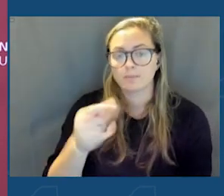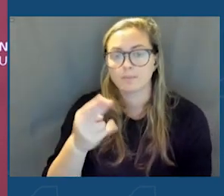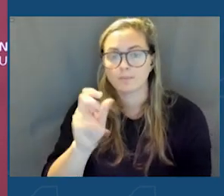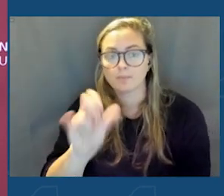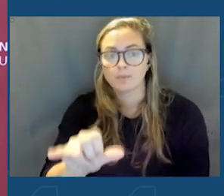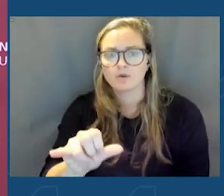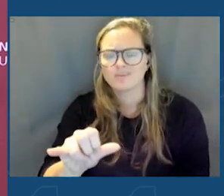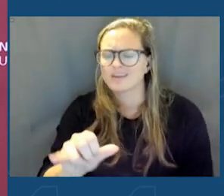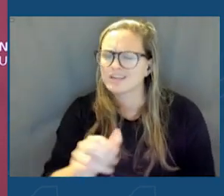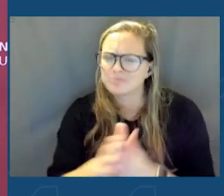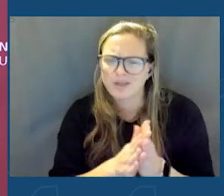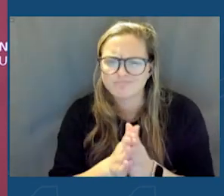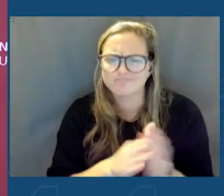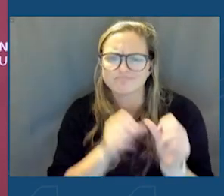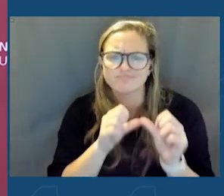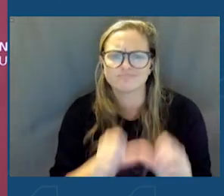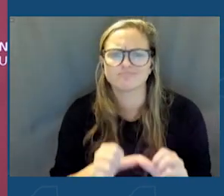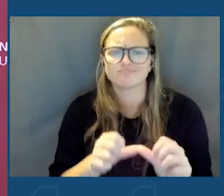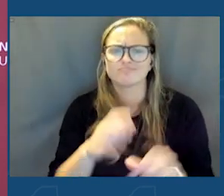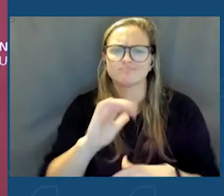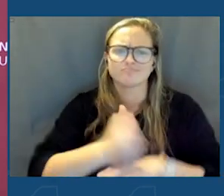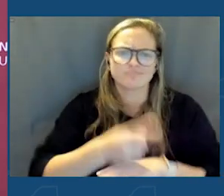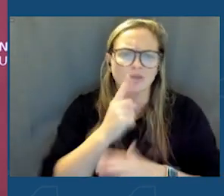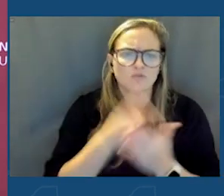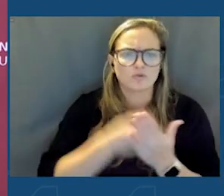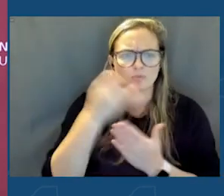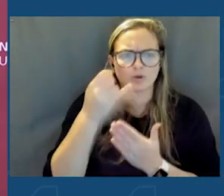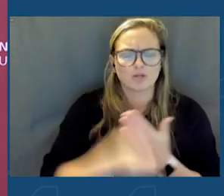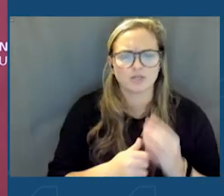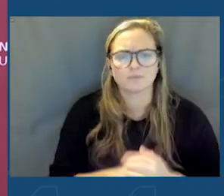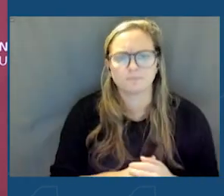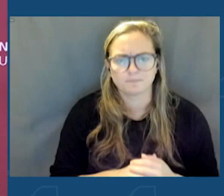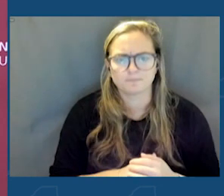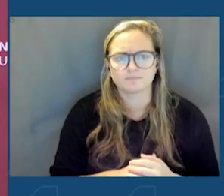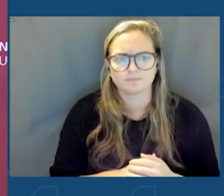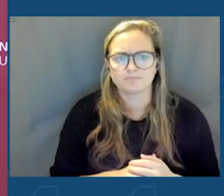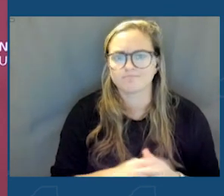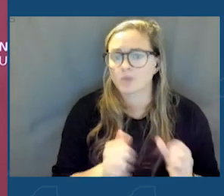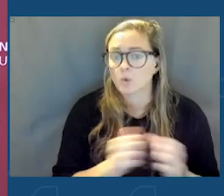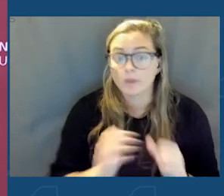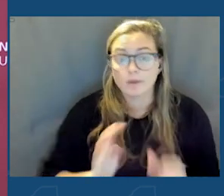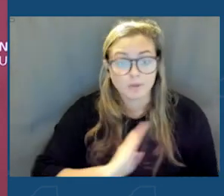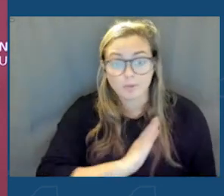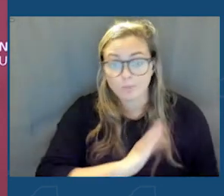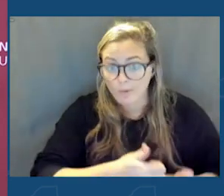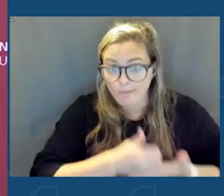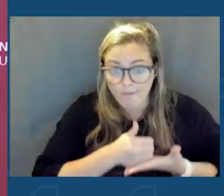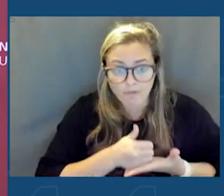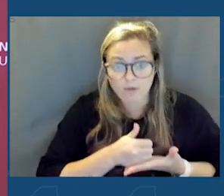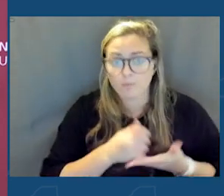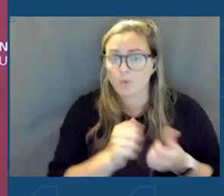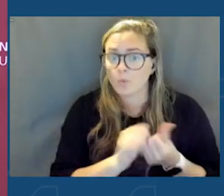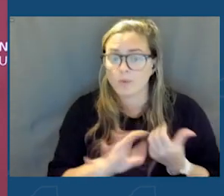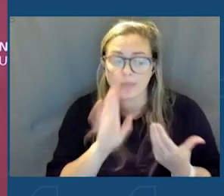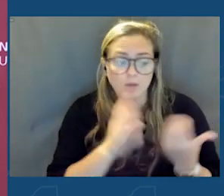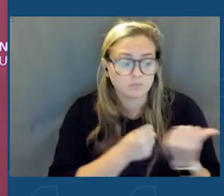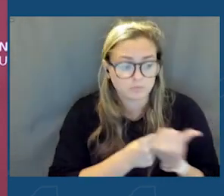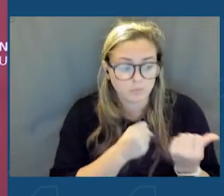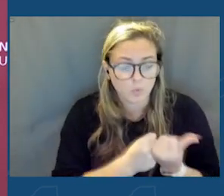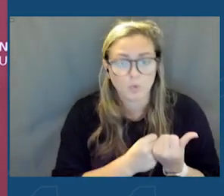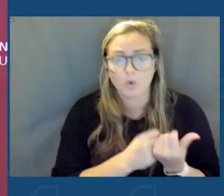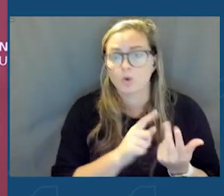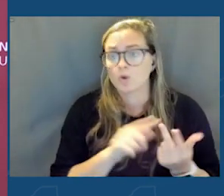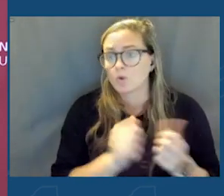steadfast proponent of this project, and without the board's help, without the board's support, without the